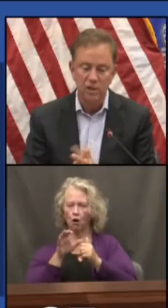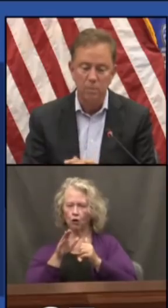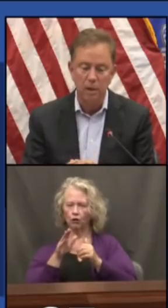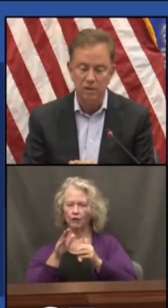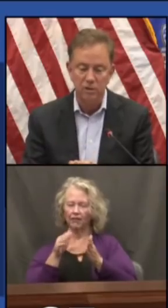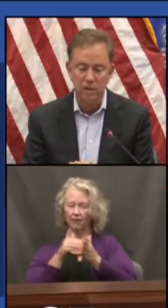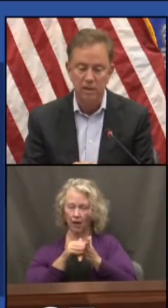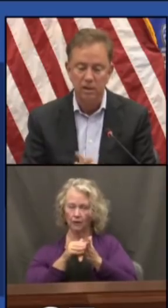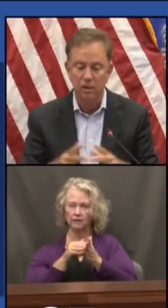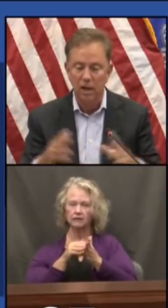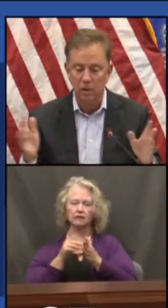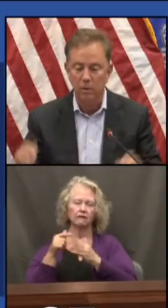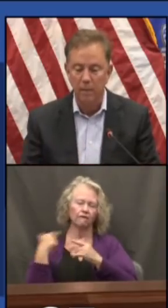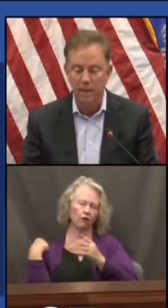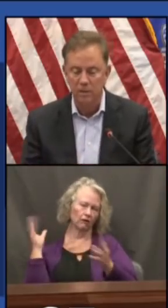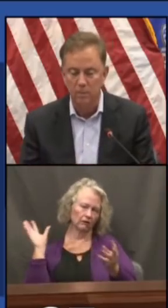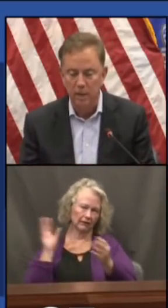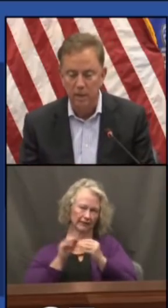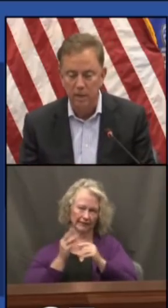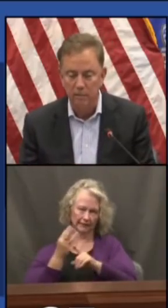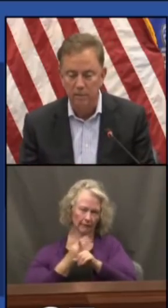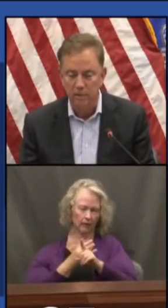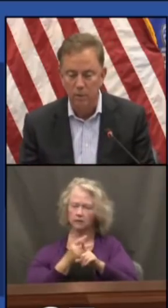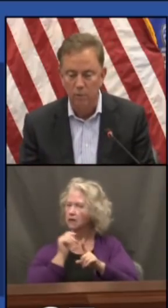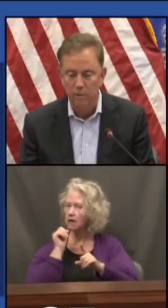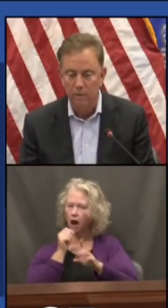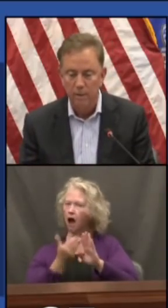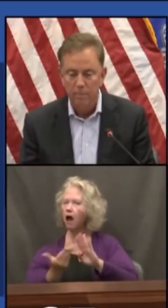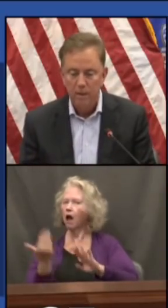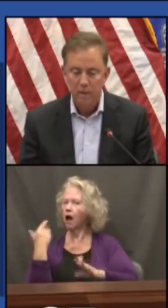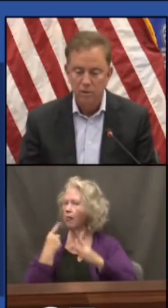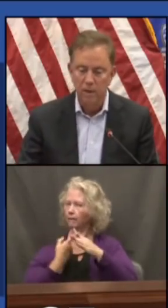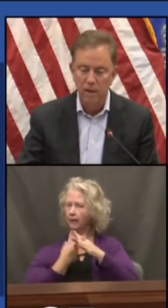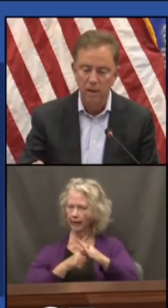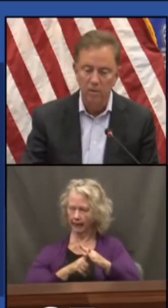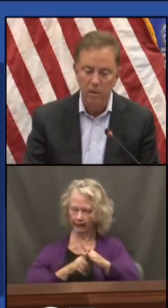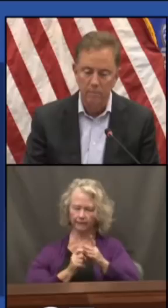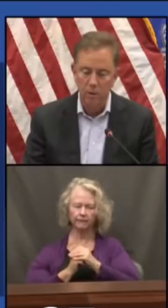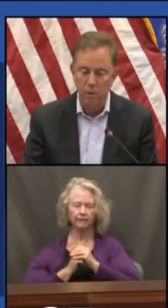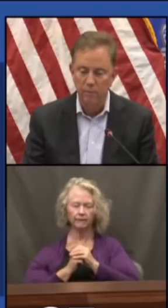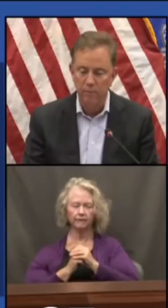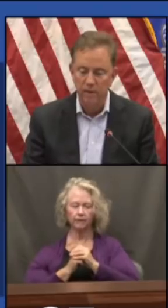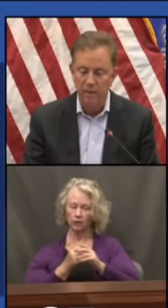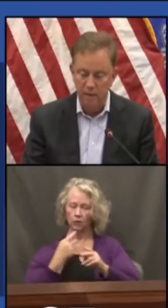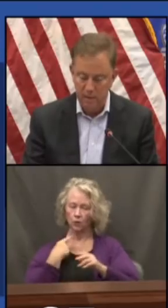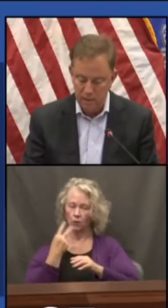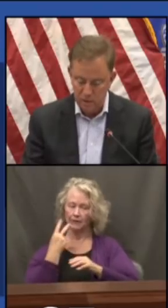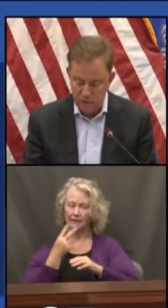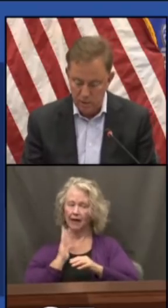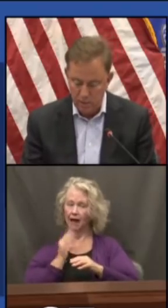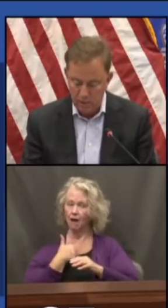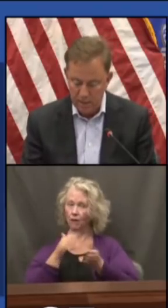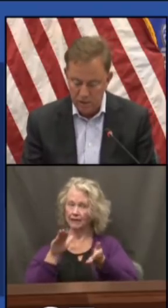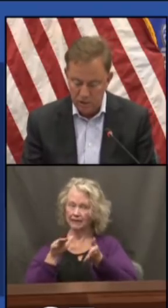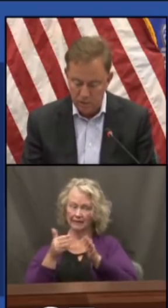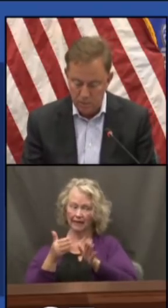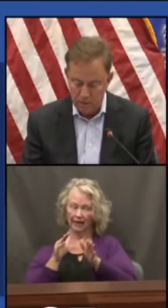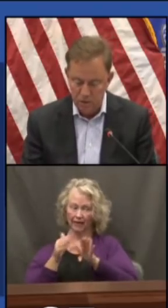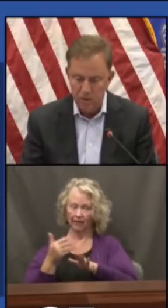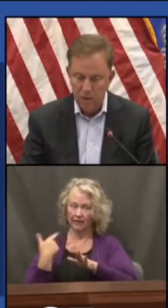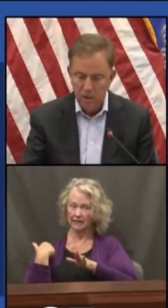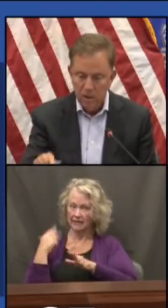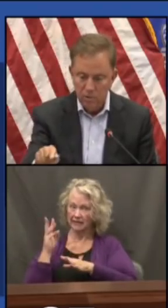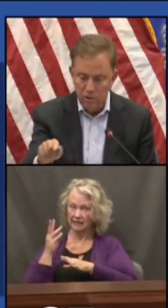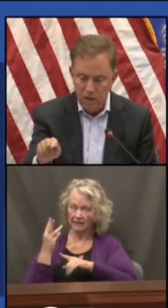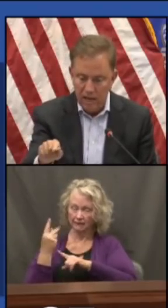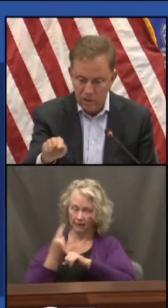last 6 months, not going back to the beginning of COVID. So there, the COVID fatalities over the last 6